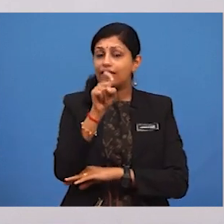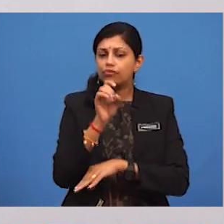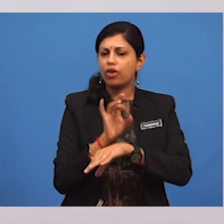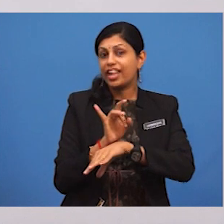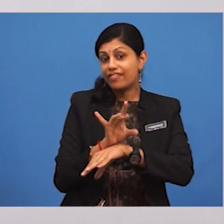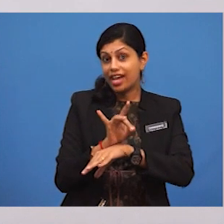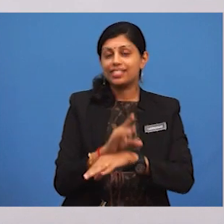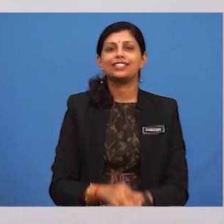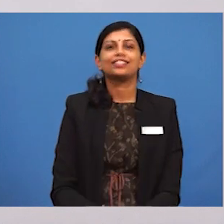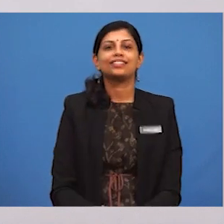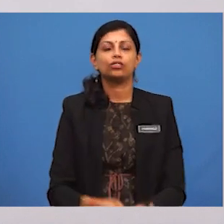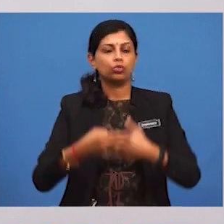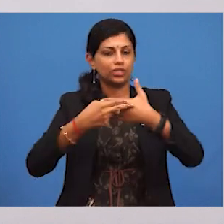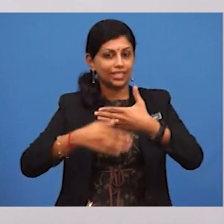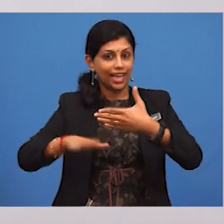will send an informal letter.